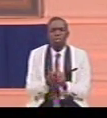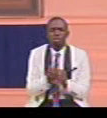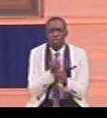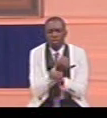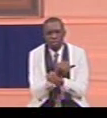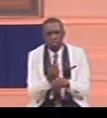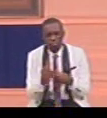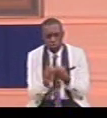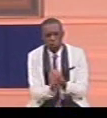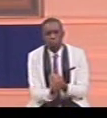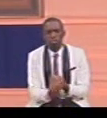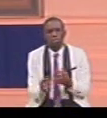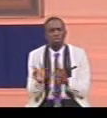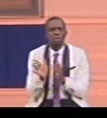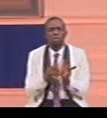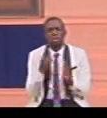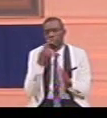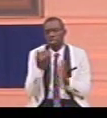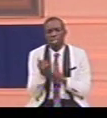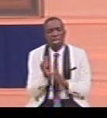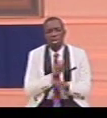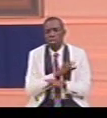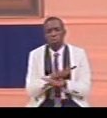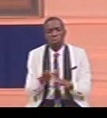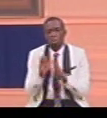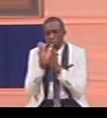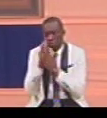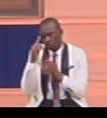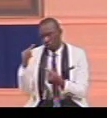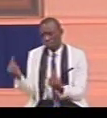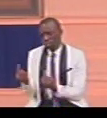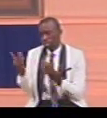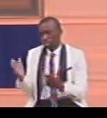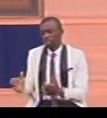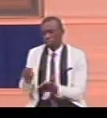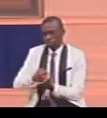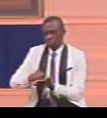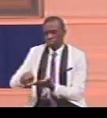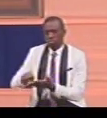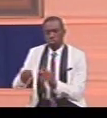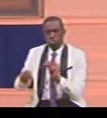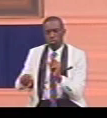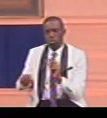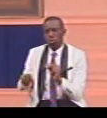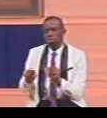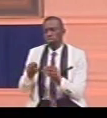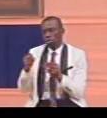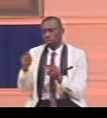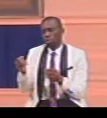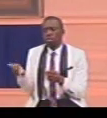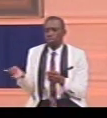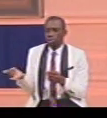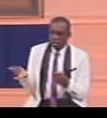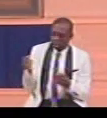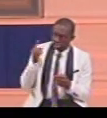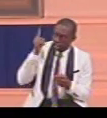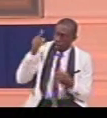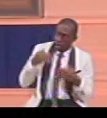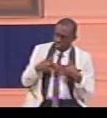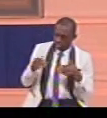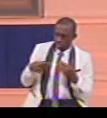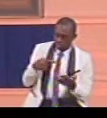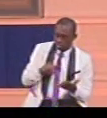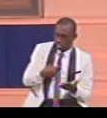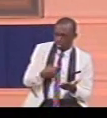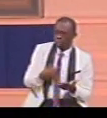not for the world but for them which thou has given me for their time look at verse 20 in verse